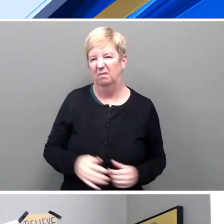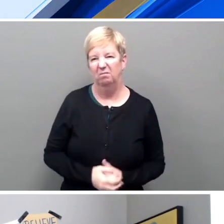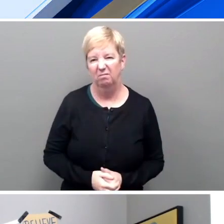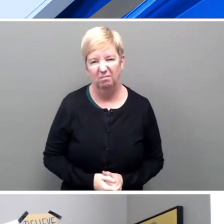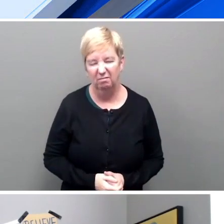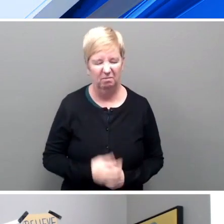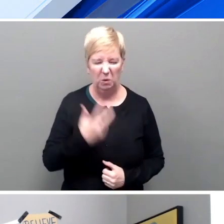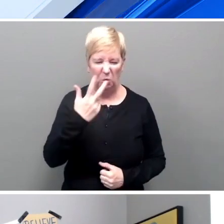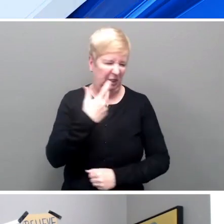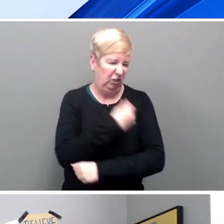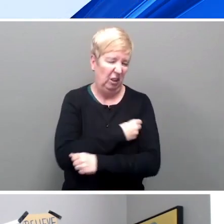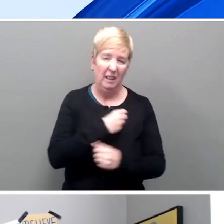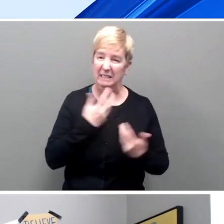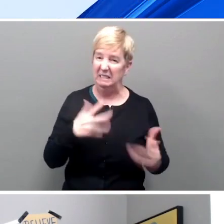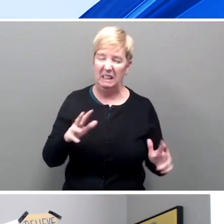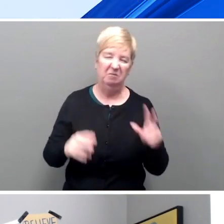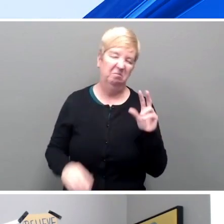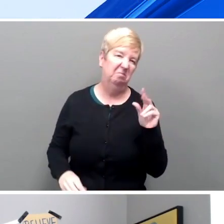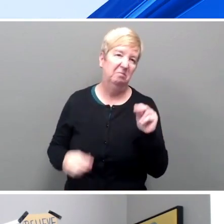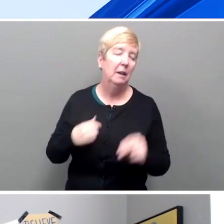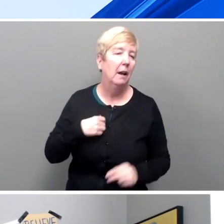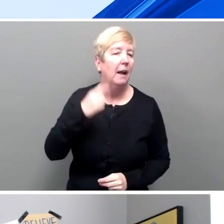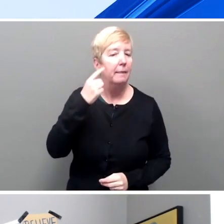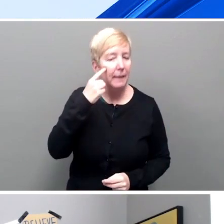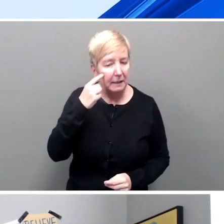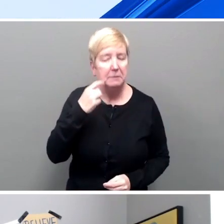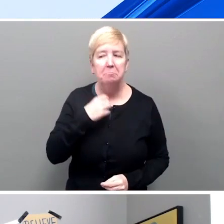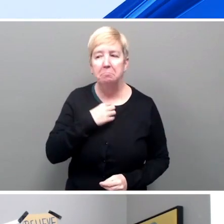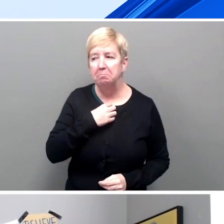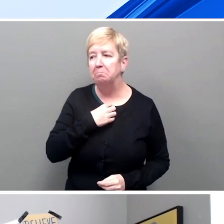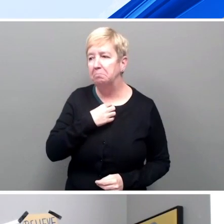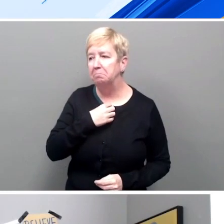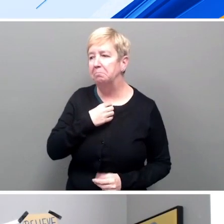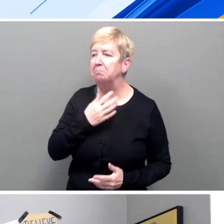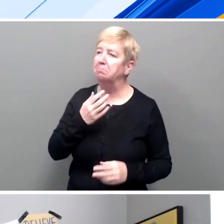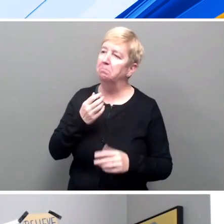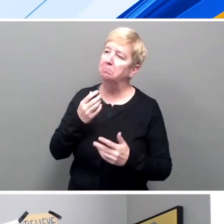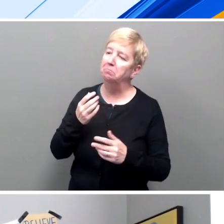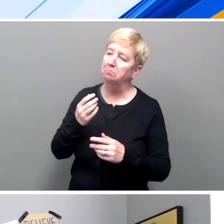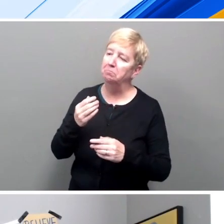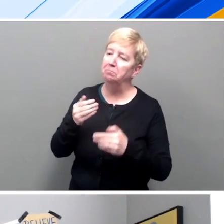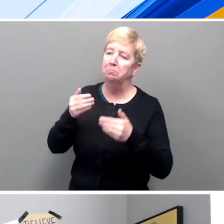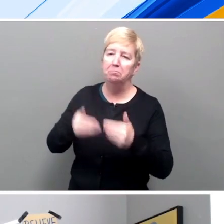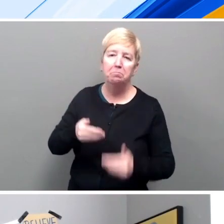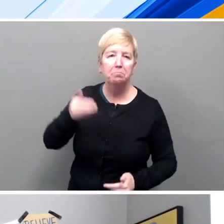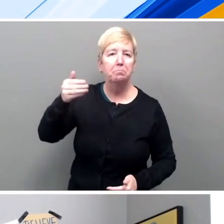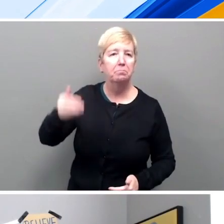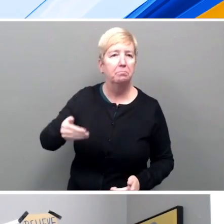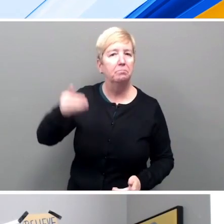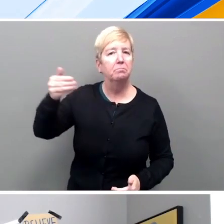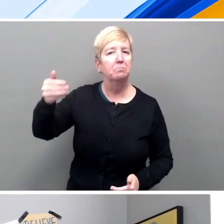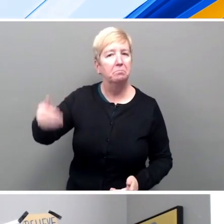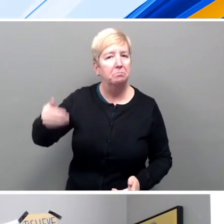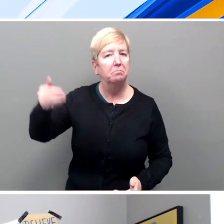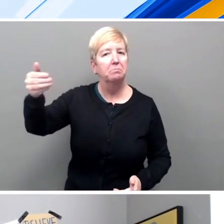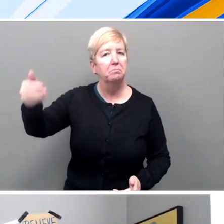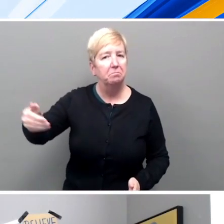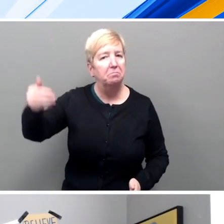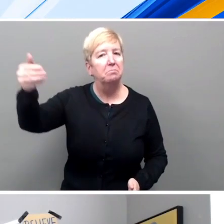3 shots. I can imagine that this will be there will be a regular frequency that we'll need to get